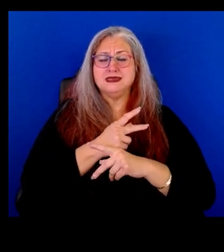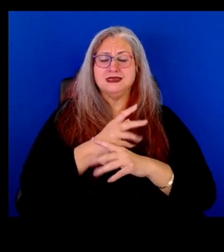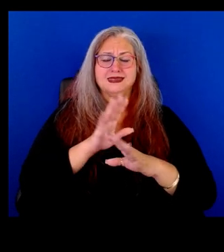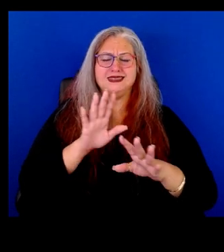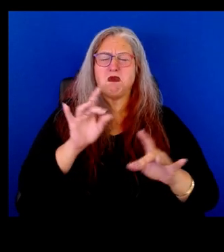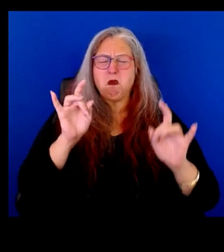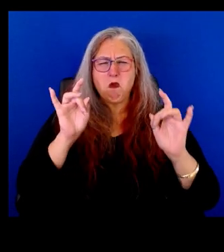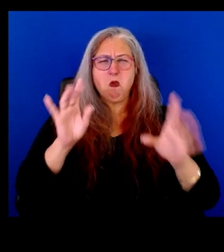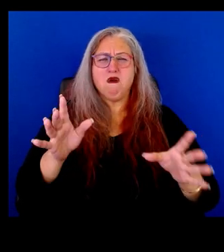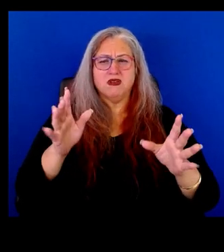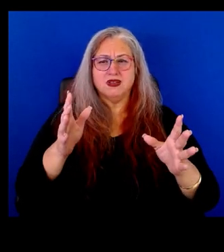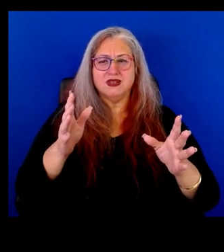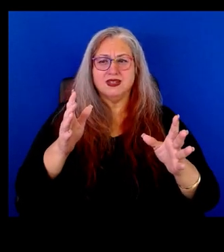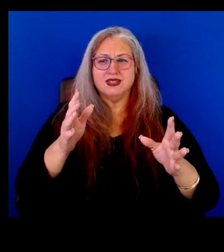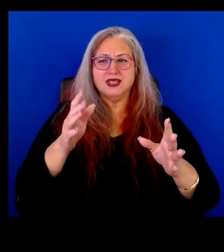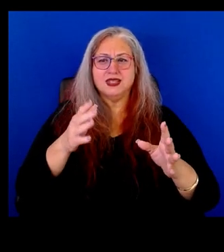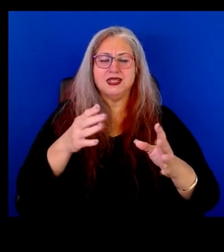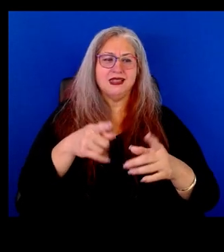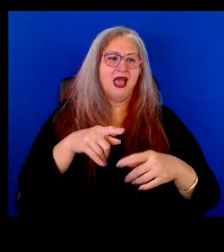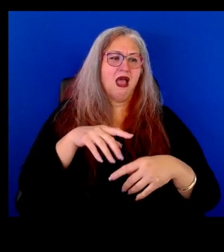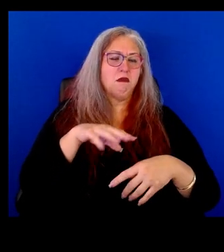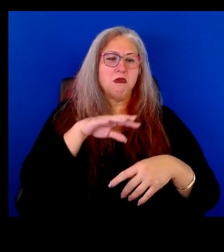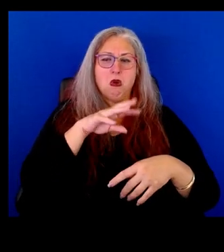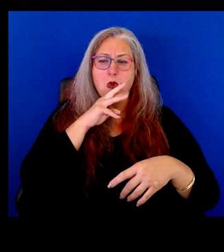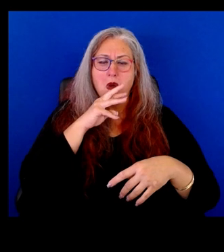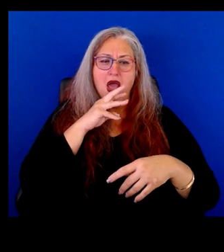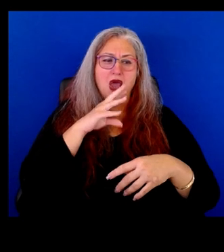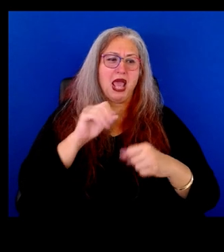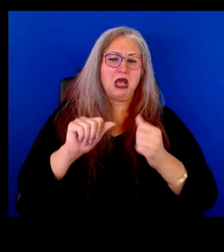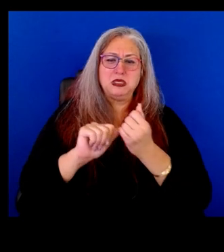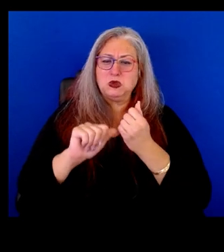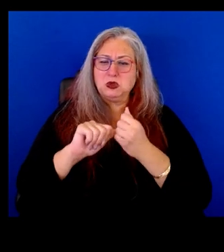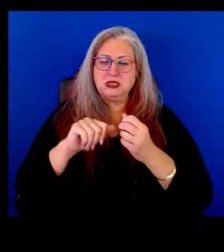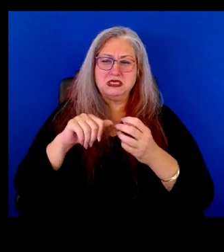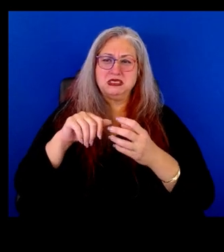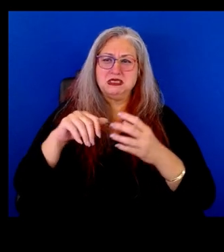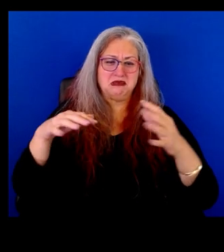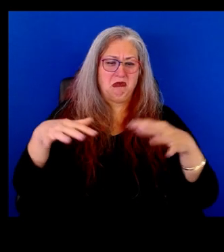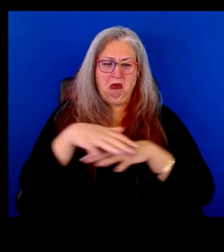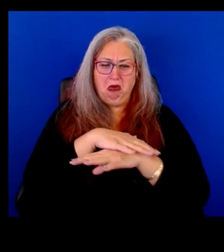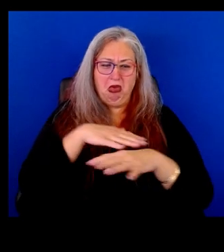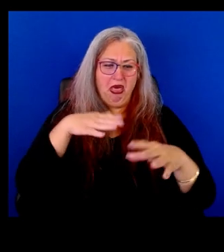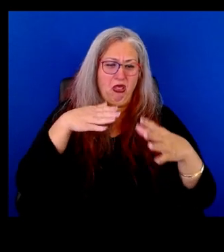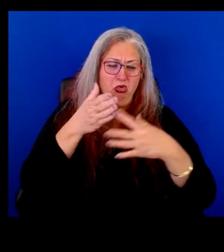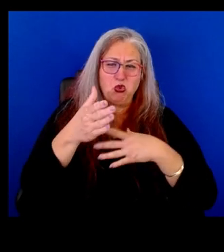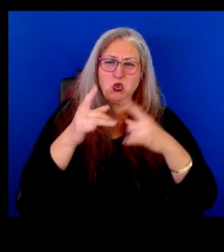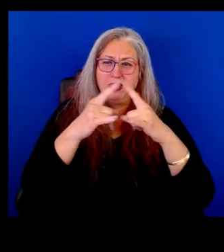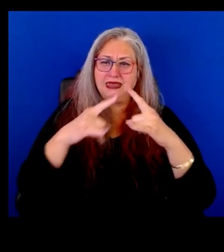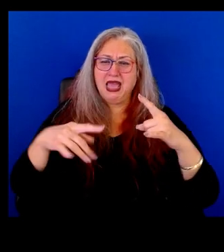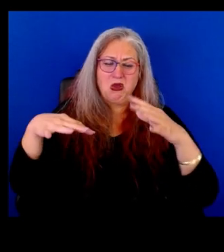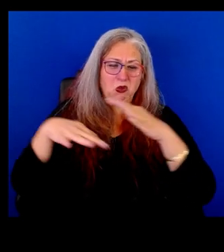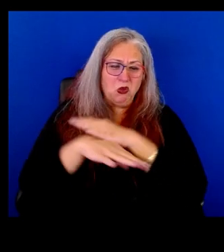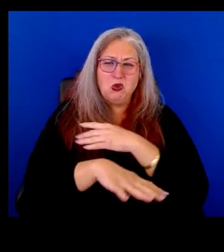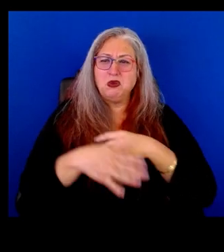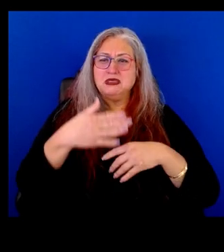worse than worse, you know, with the sewage water passing through these tents, and with all the,